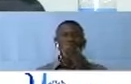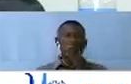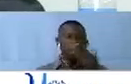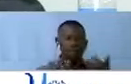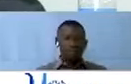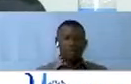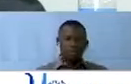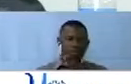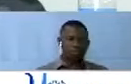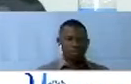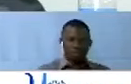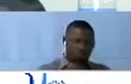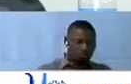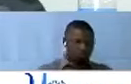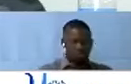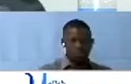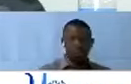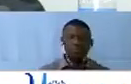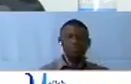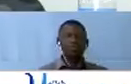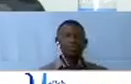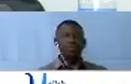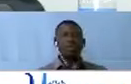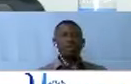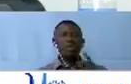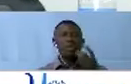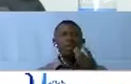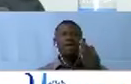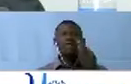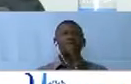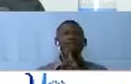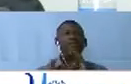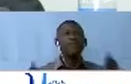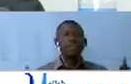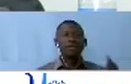newspaper investigation, the Ensar Bagi panel,